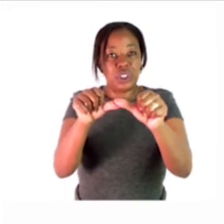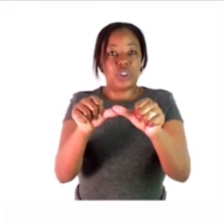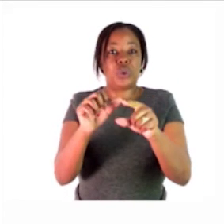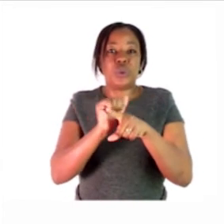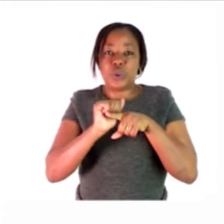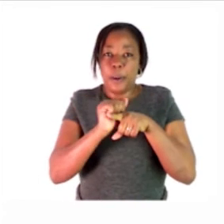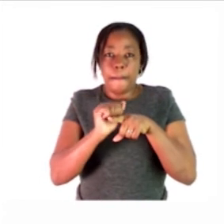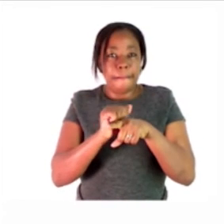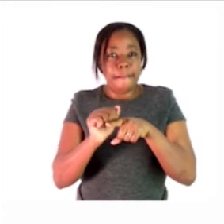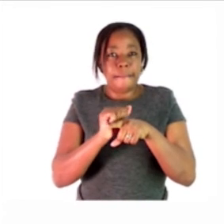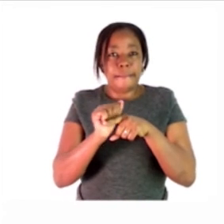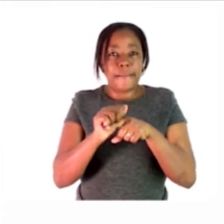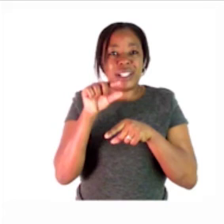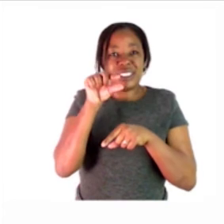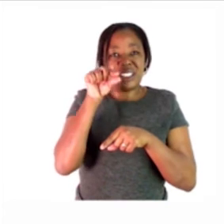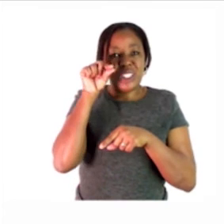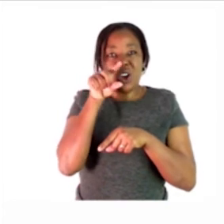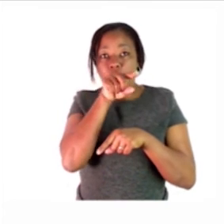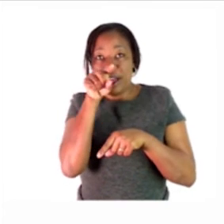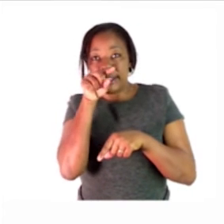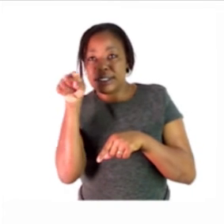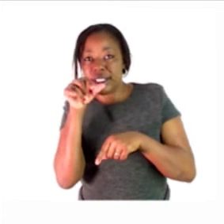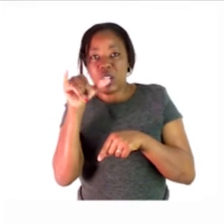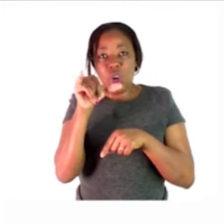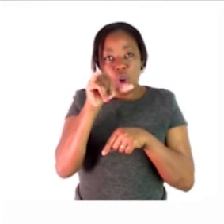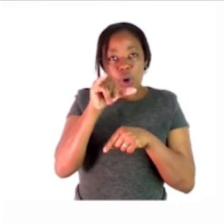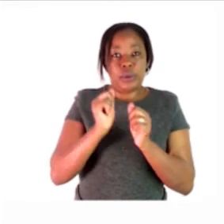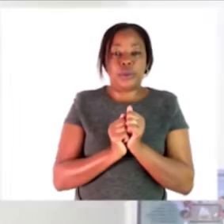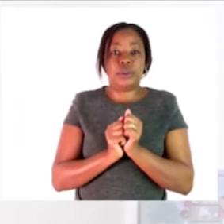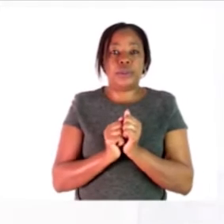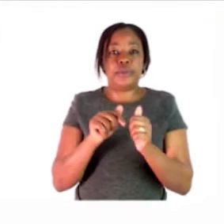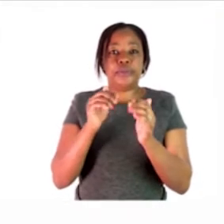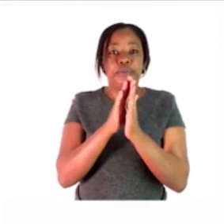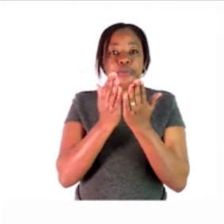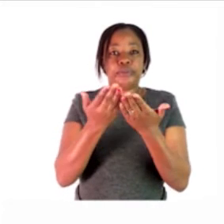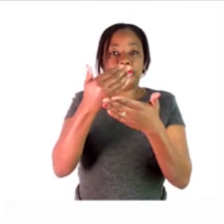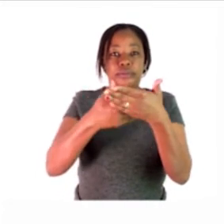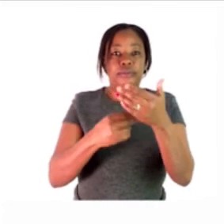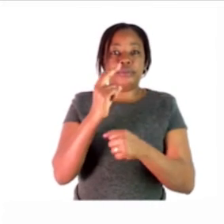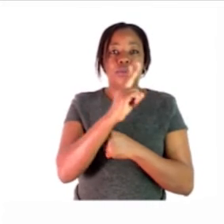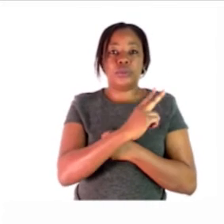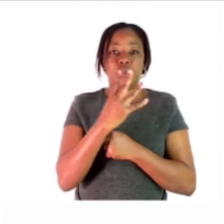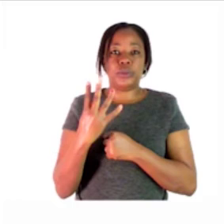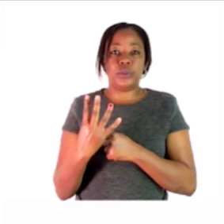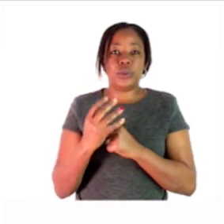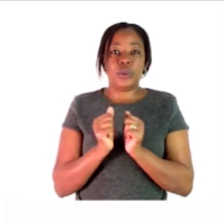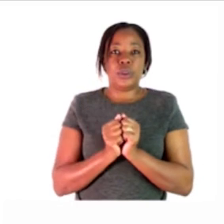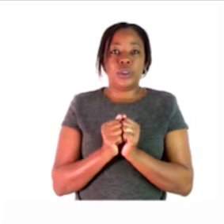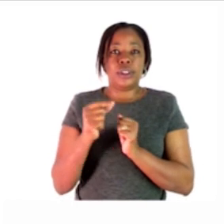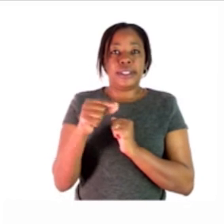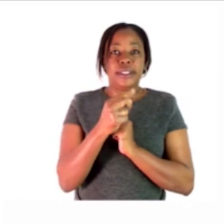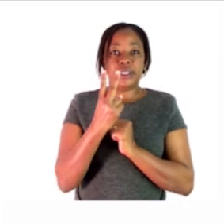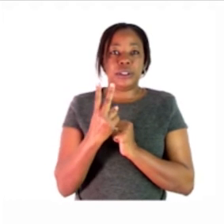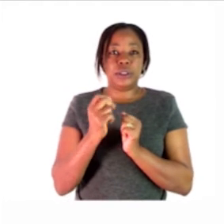on each statement. Now let's go over to page 24. I'm still with the grade 3s, with the grade 2s, I